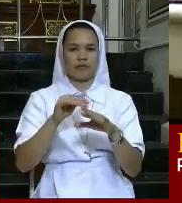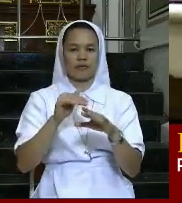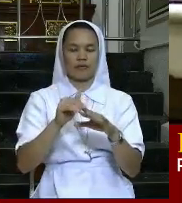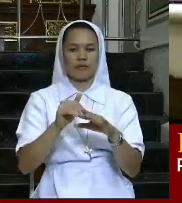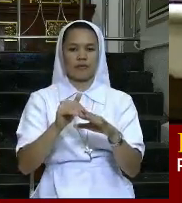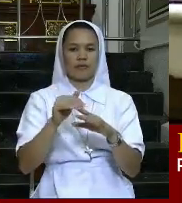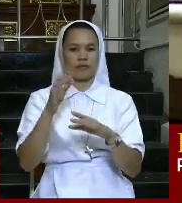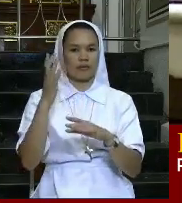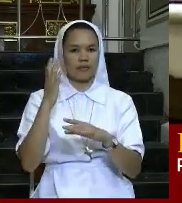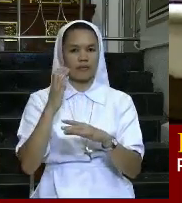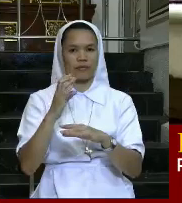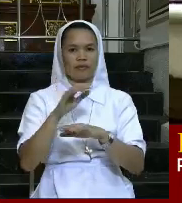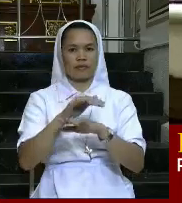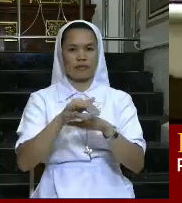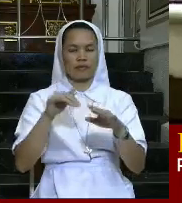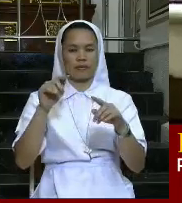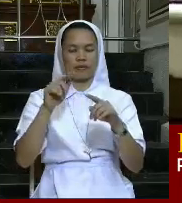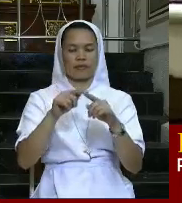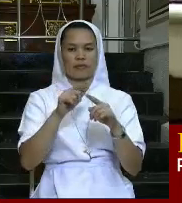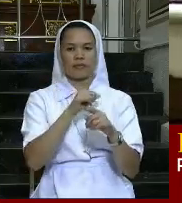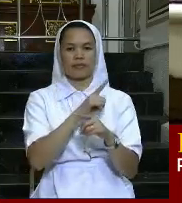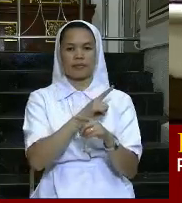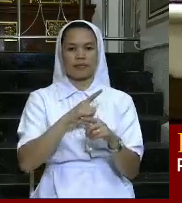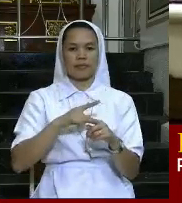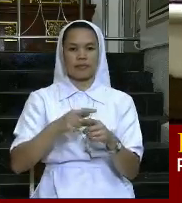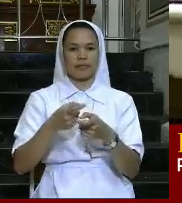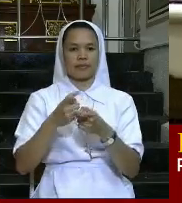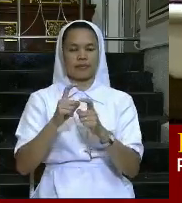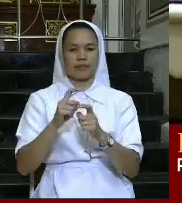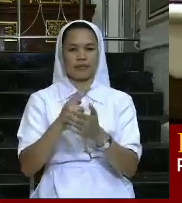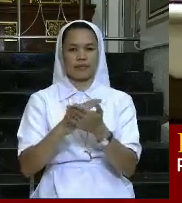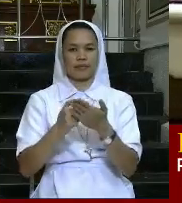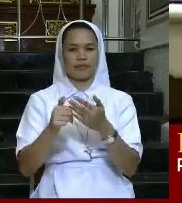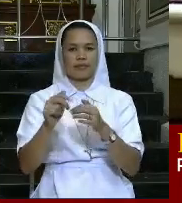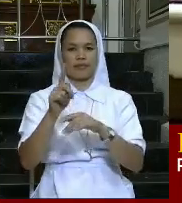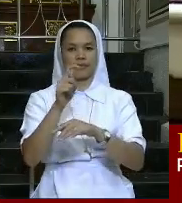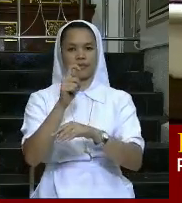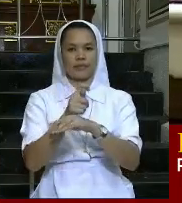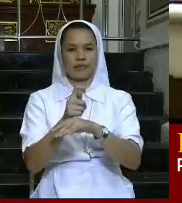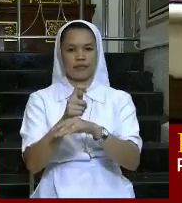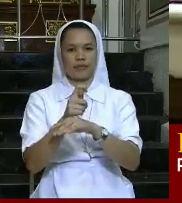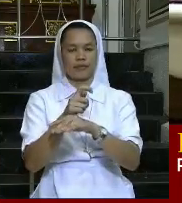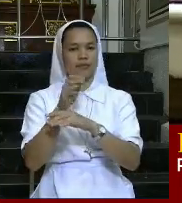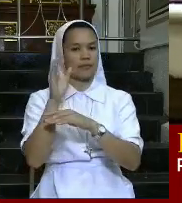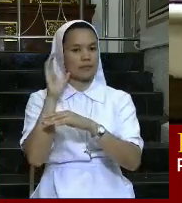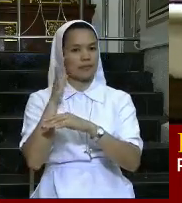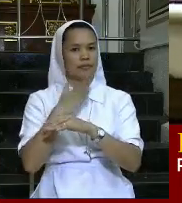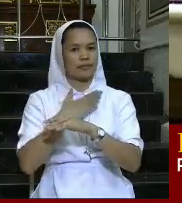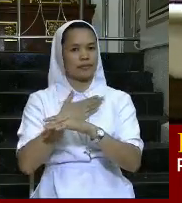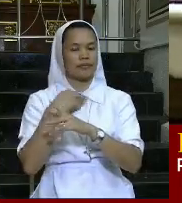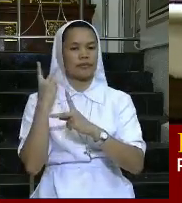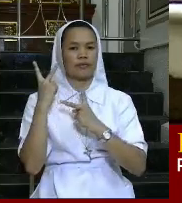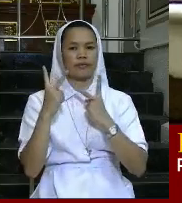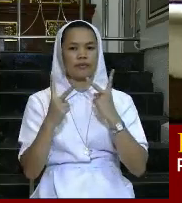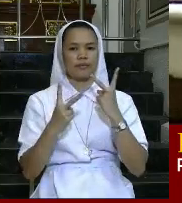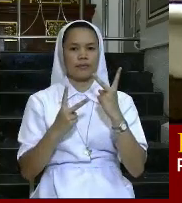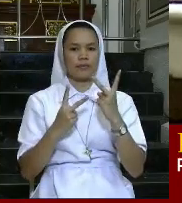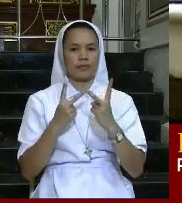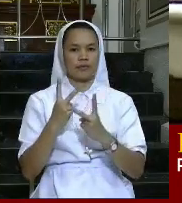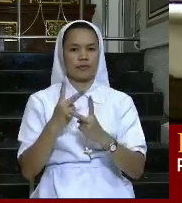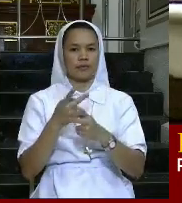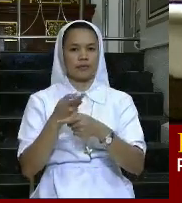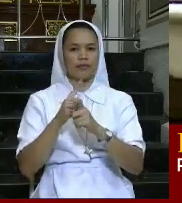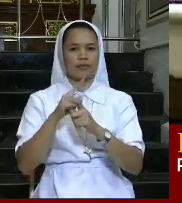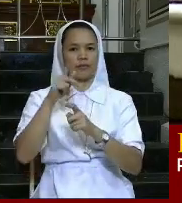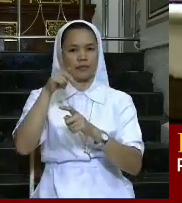anguish, I called to the Lord, and from this holy temple, He heard my voice. Taken from